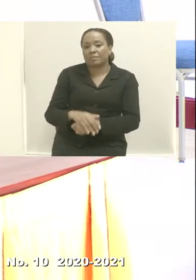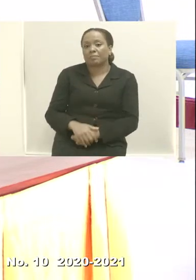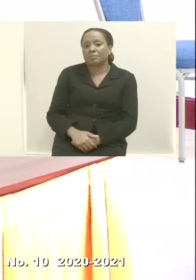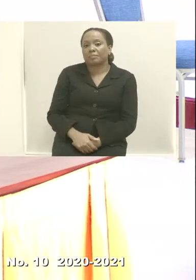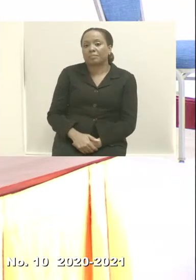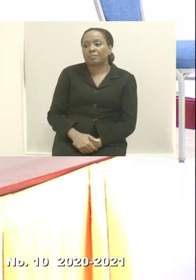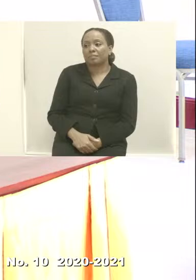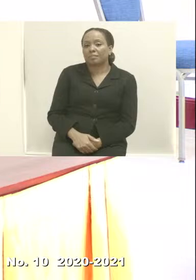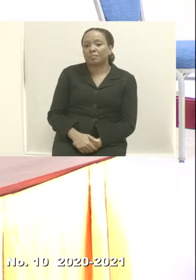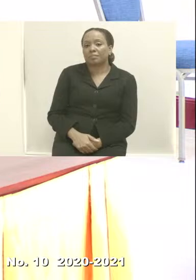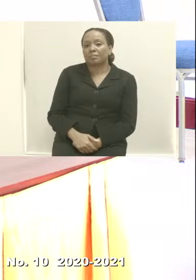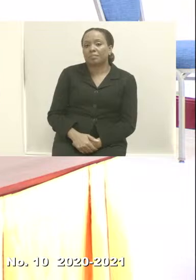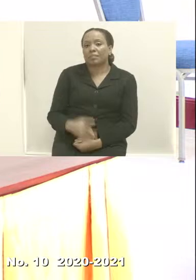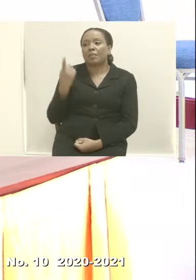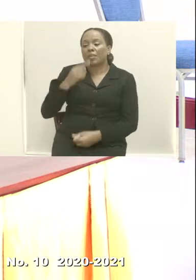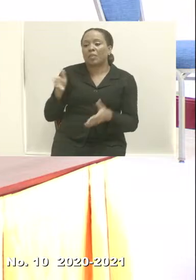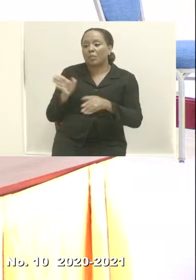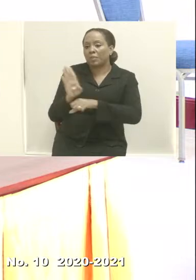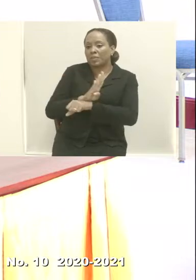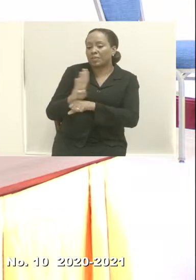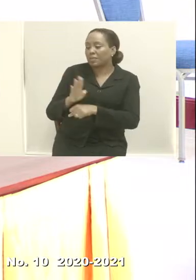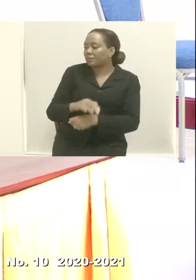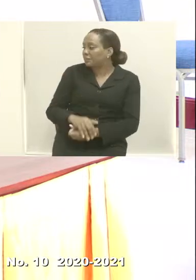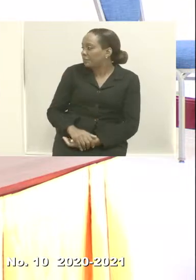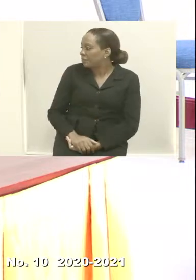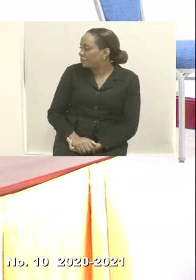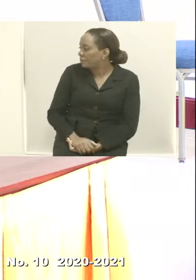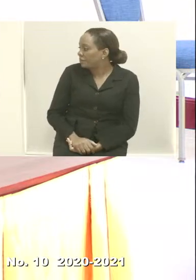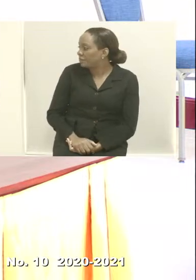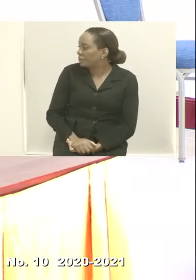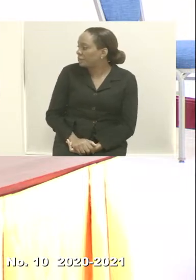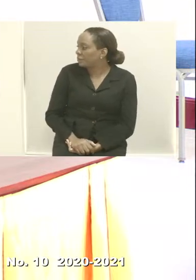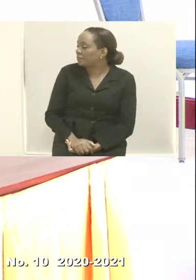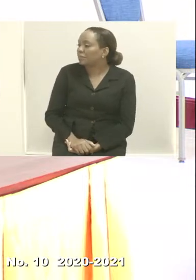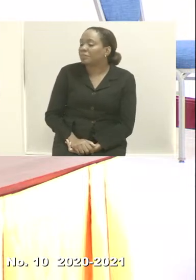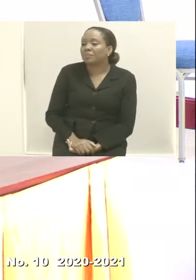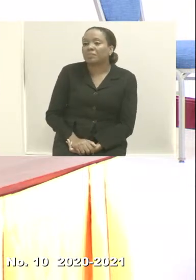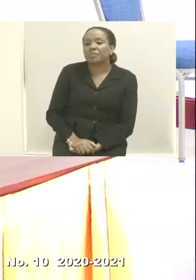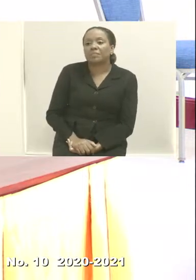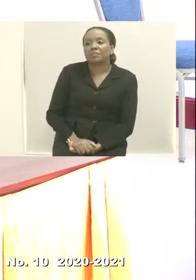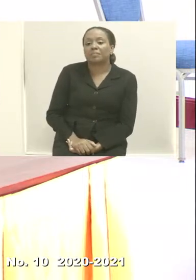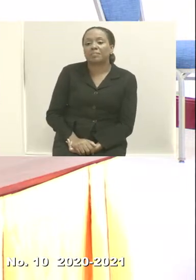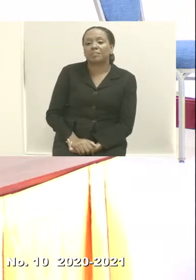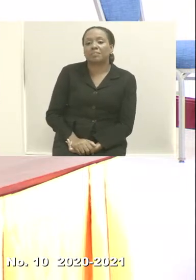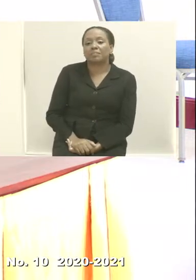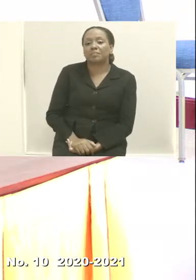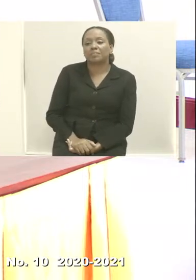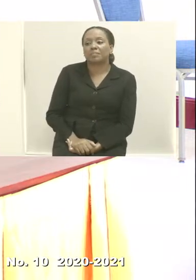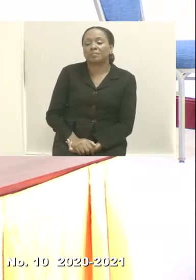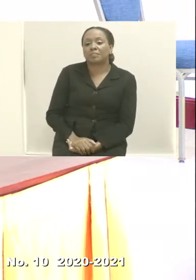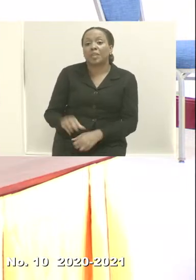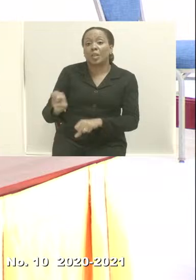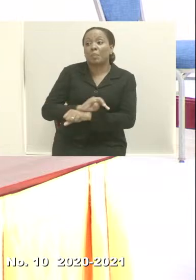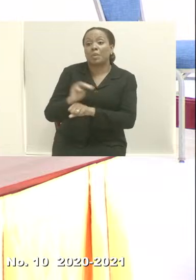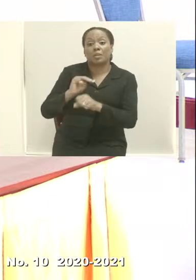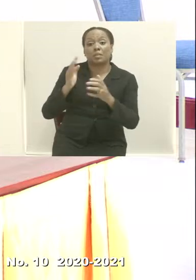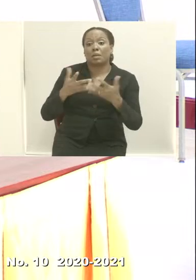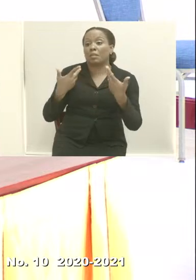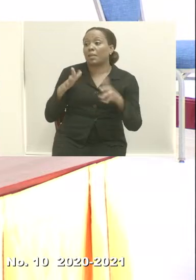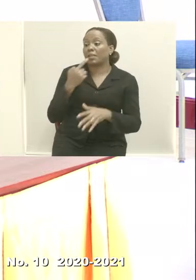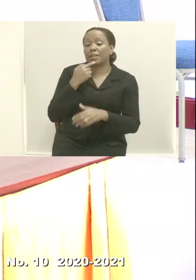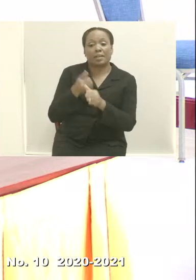Division. Now, what I was saying is that the minister said it all, because he